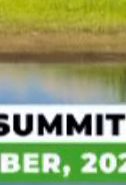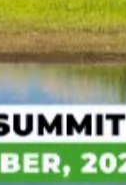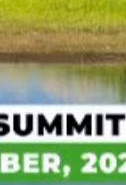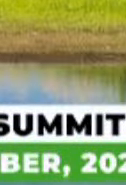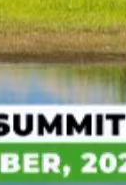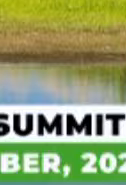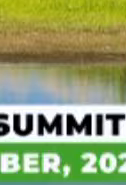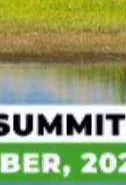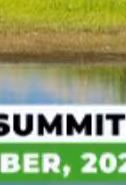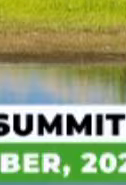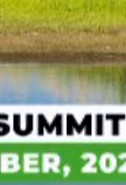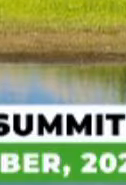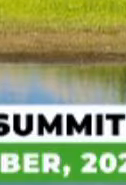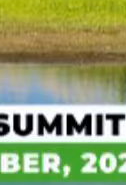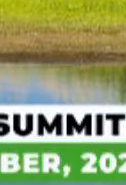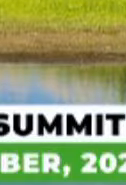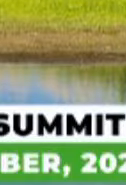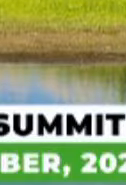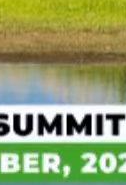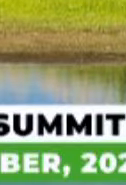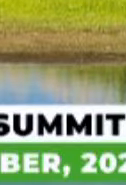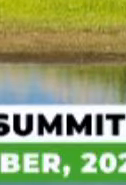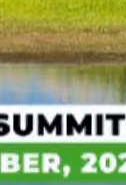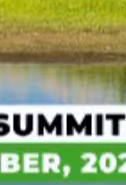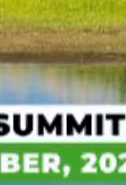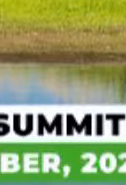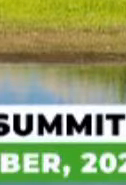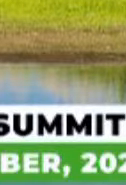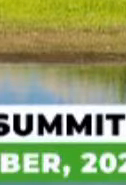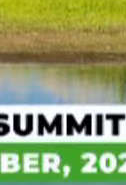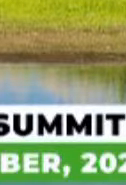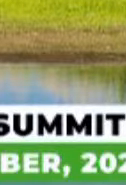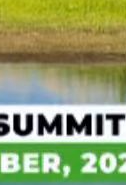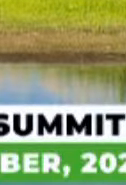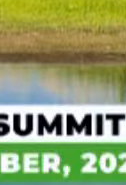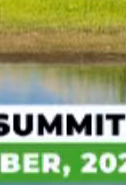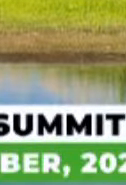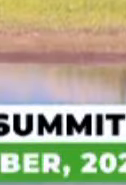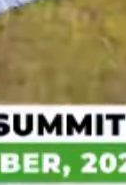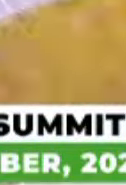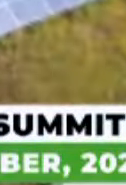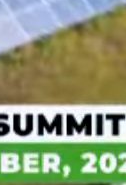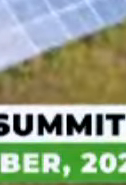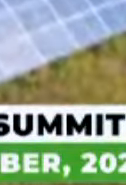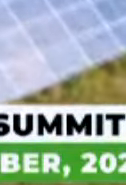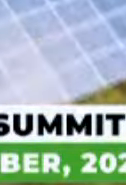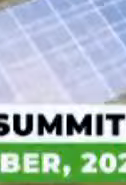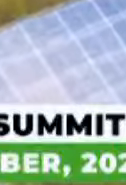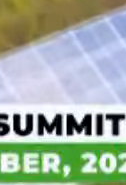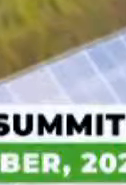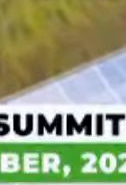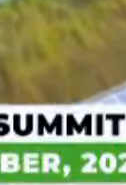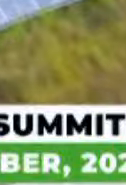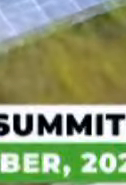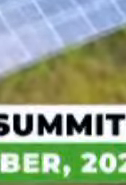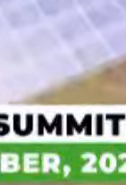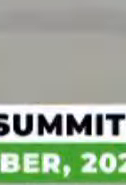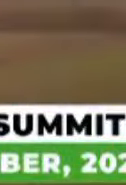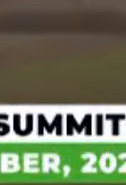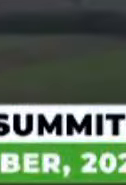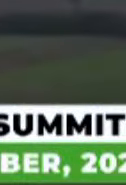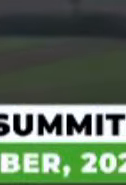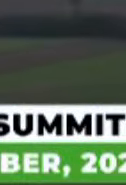theme Equity, Innovation, and Resilience in the Face of Climate Change. From innovative green technologies